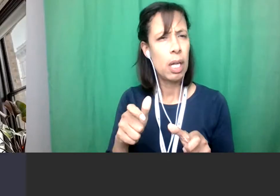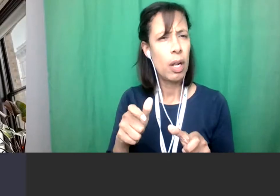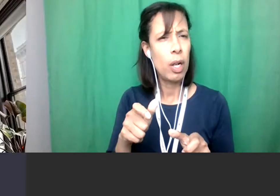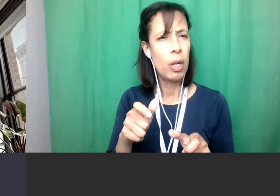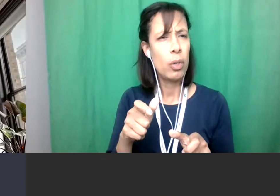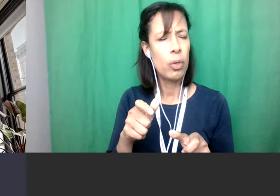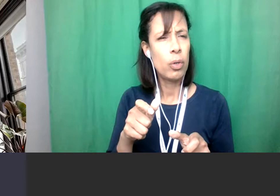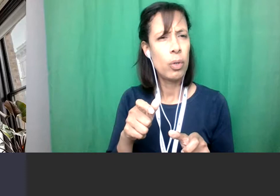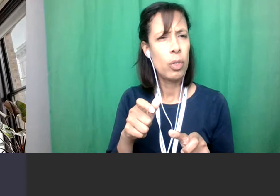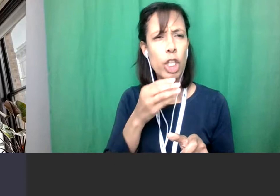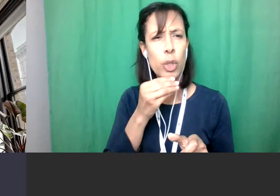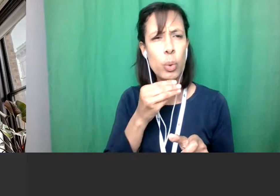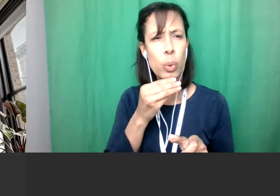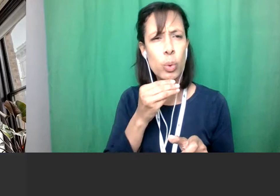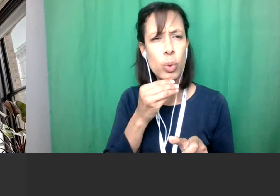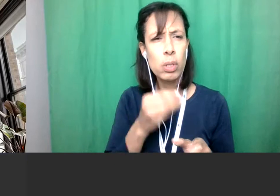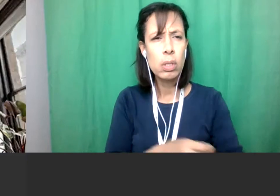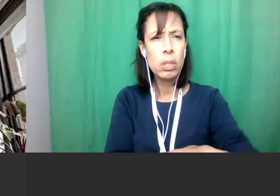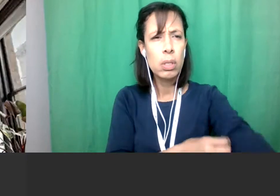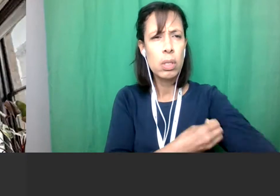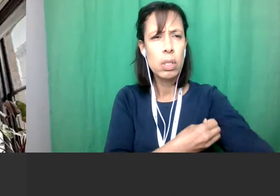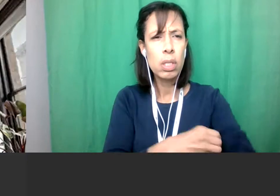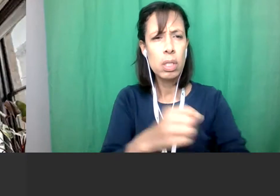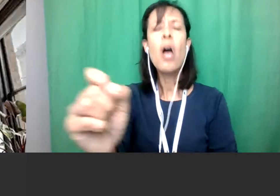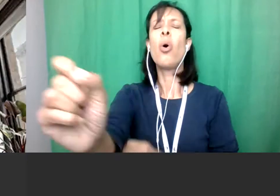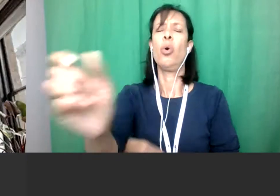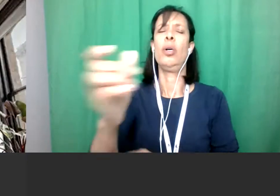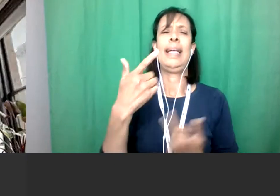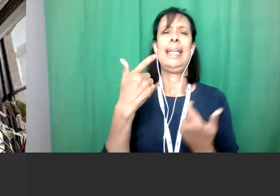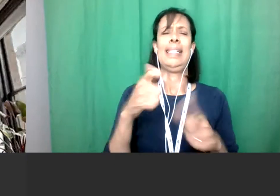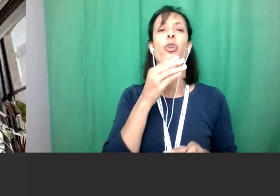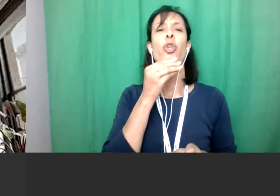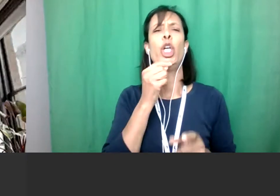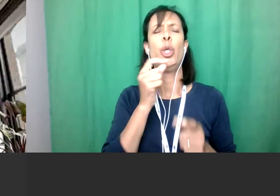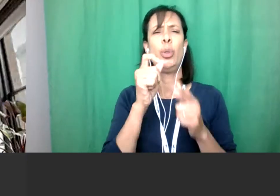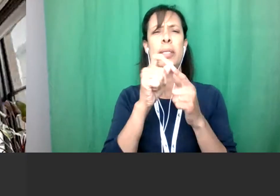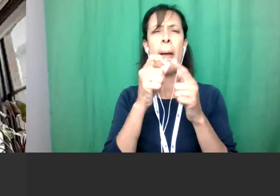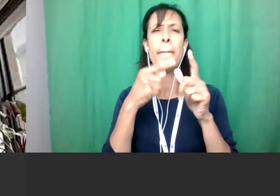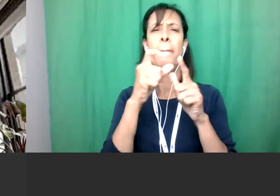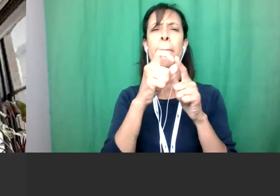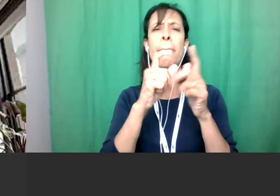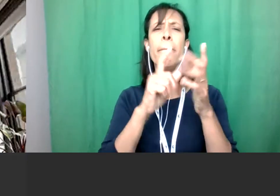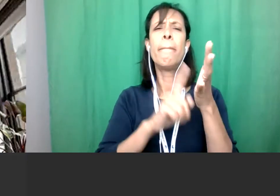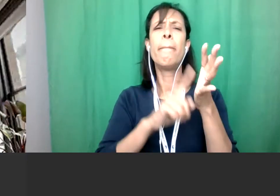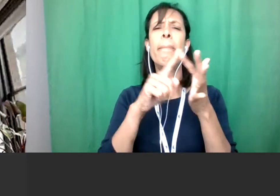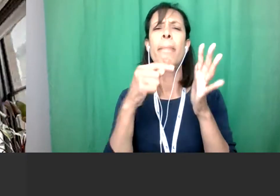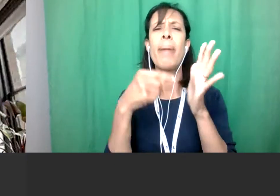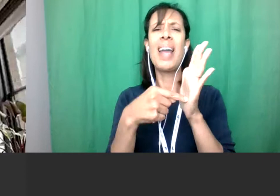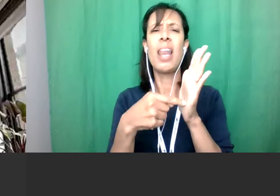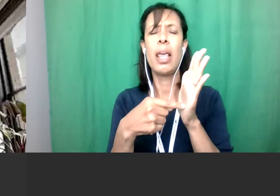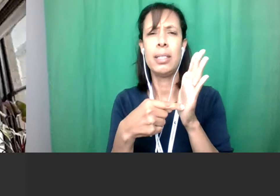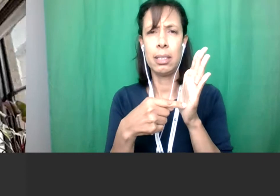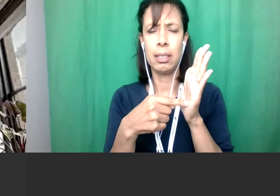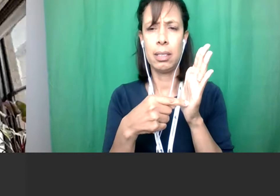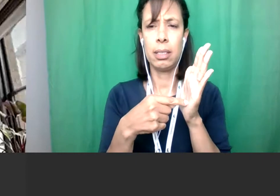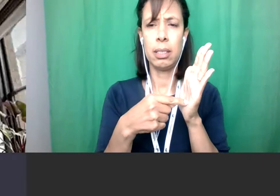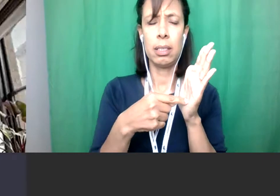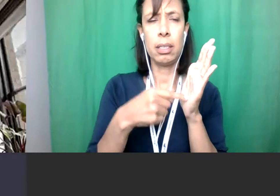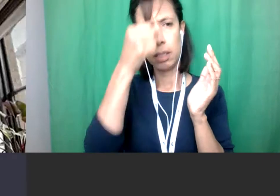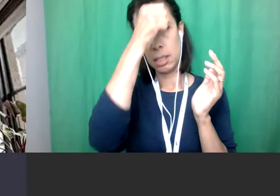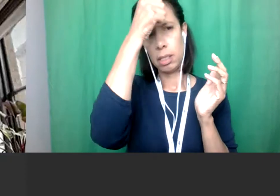Yes, that's a good point, Ali. I will put up a Padlet. It's not there yet, but I'll stick up a Padlet. So those of you who